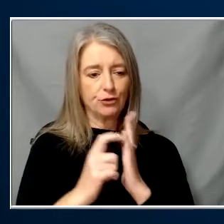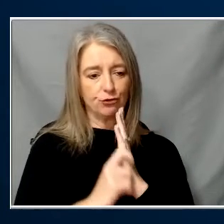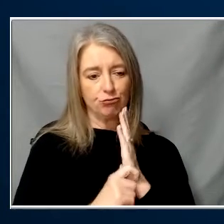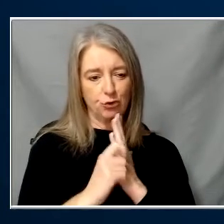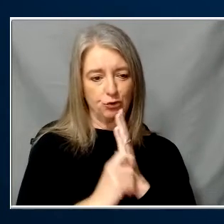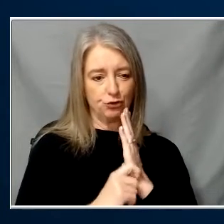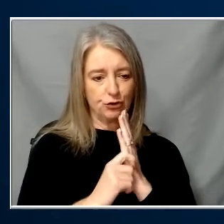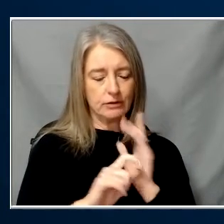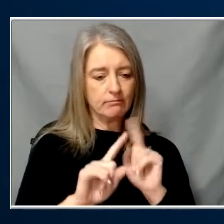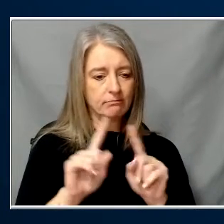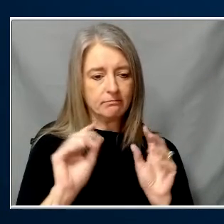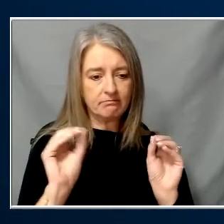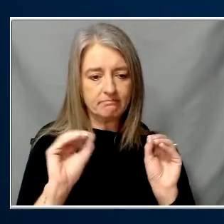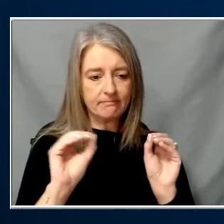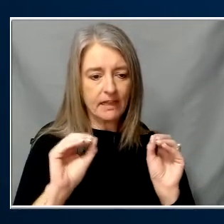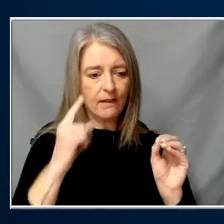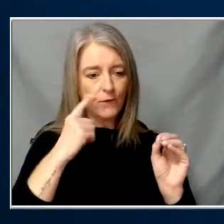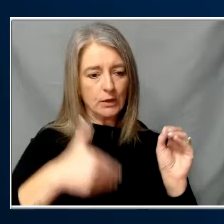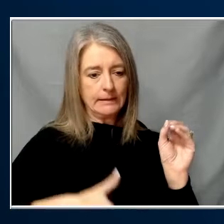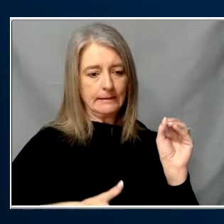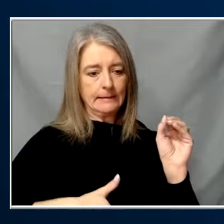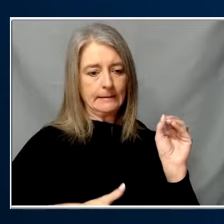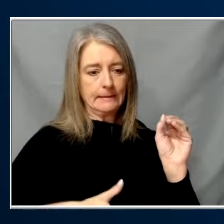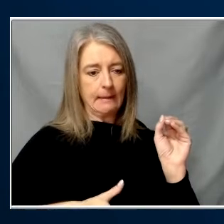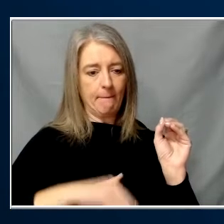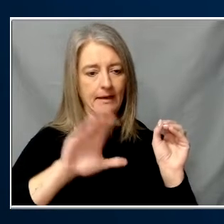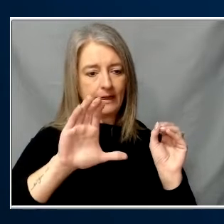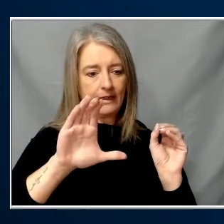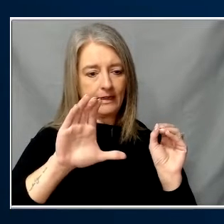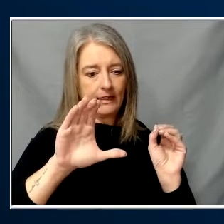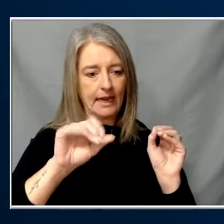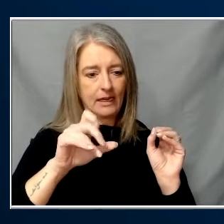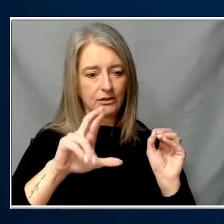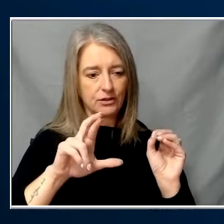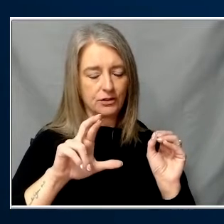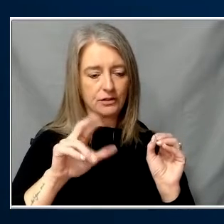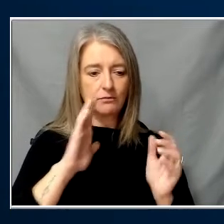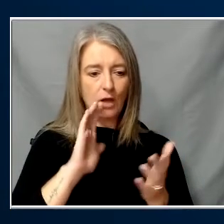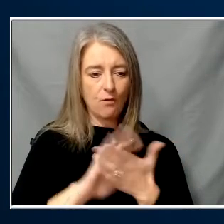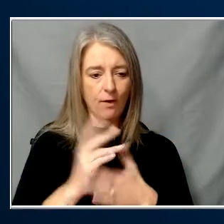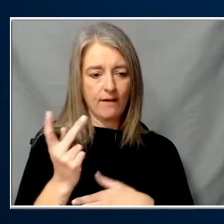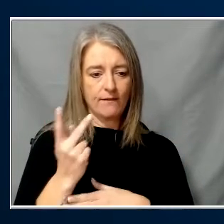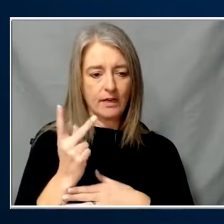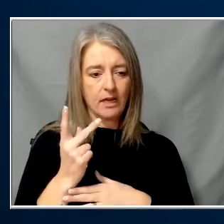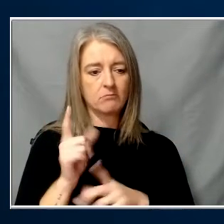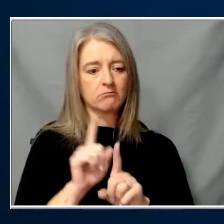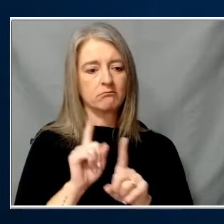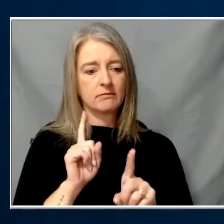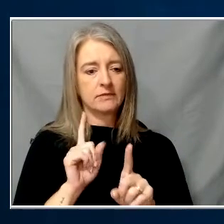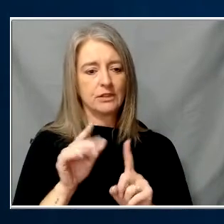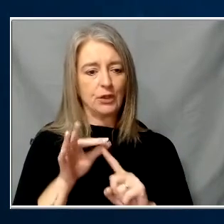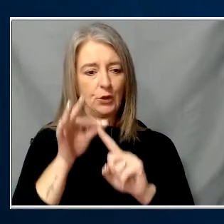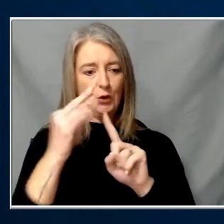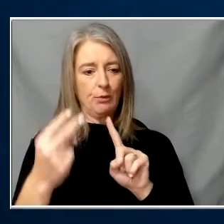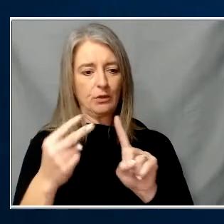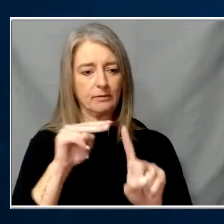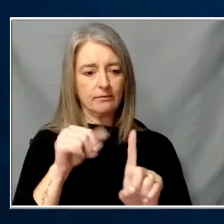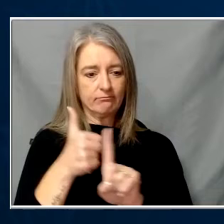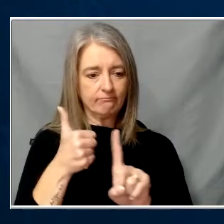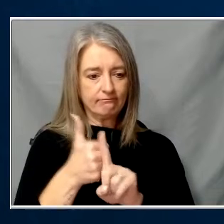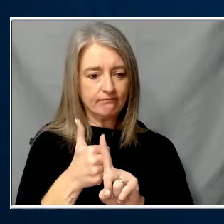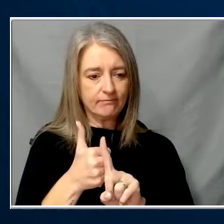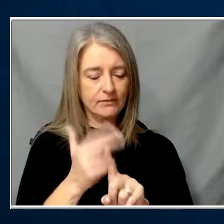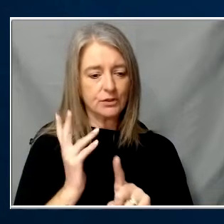but there's not anything on stomach cancer. So Andrea and I took a step back, and she has a unique perspective as well because she's a